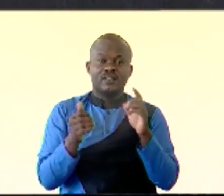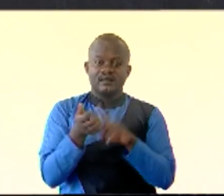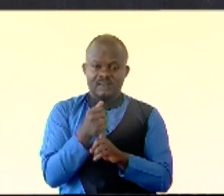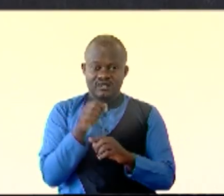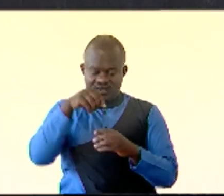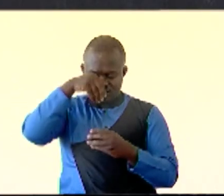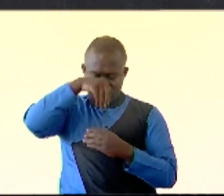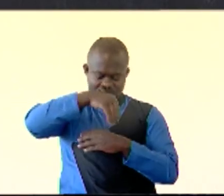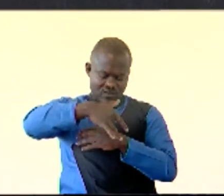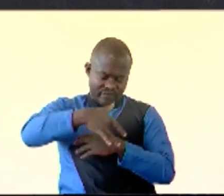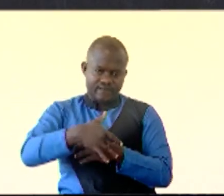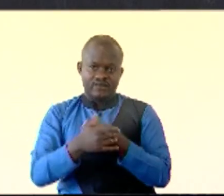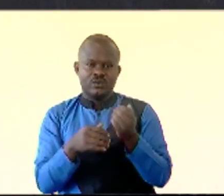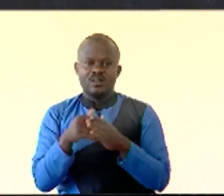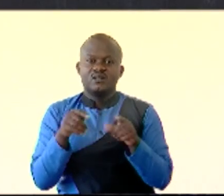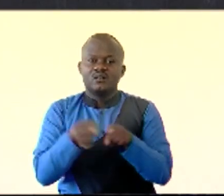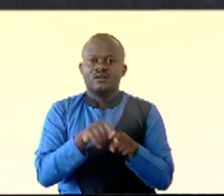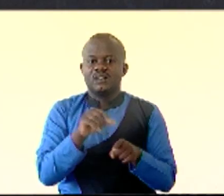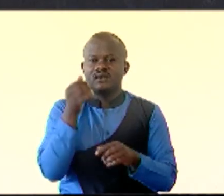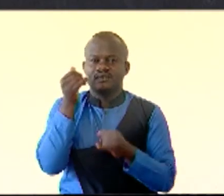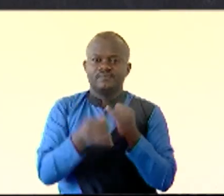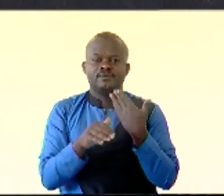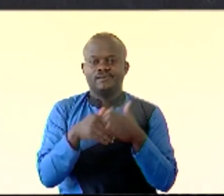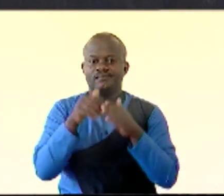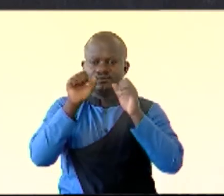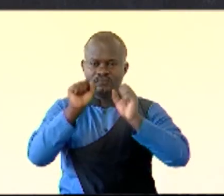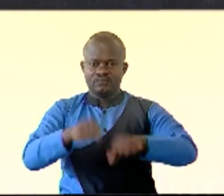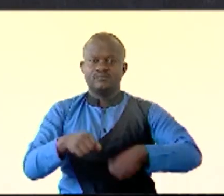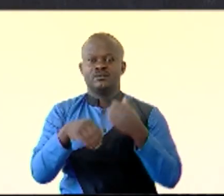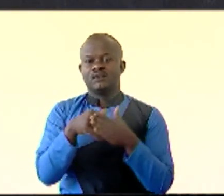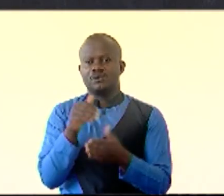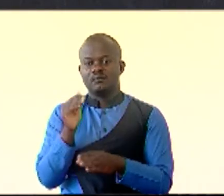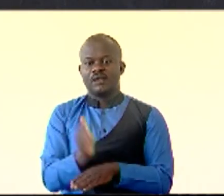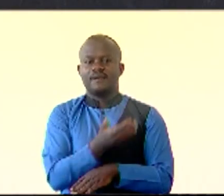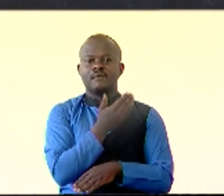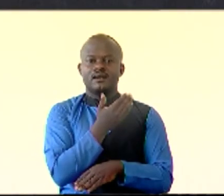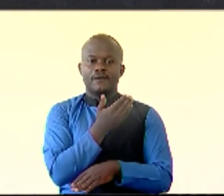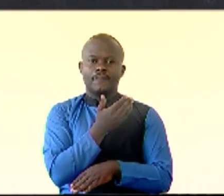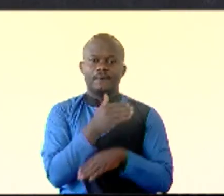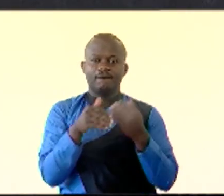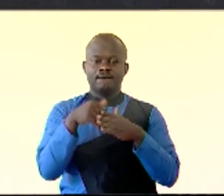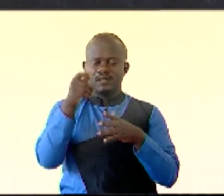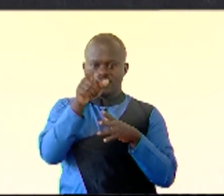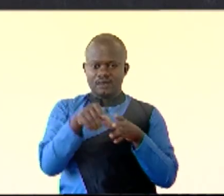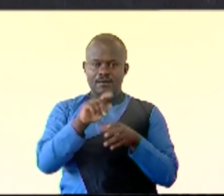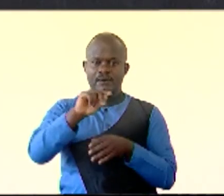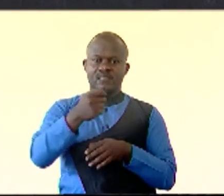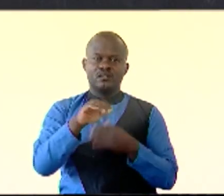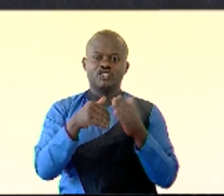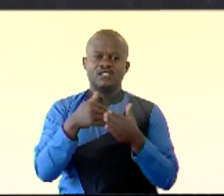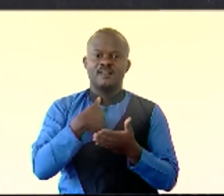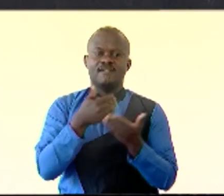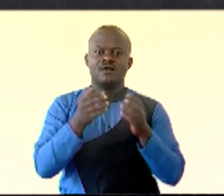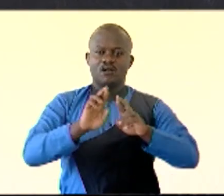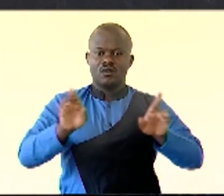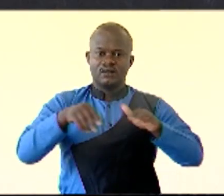into the skin, there's also another line of defense that can be able to eliminate this pathogen that has already